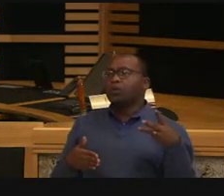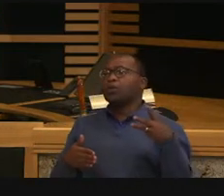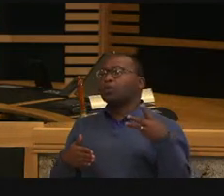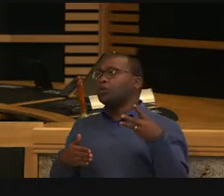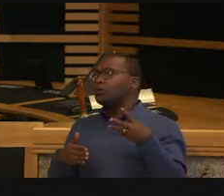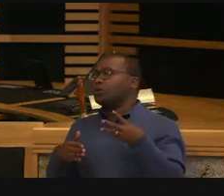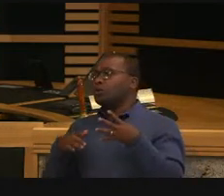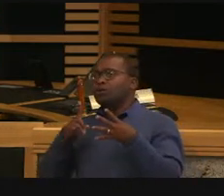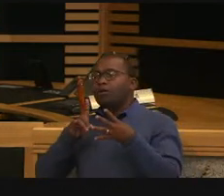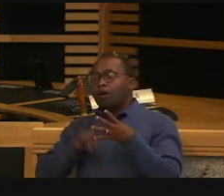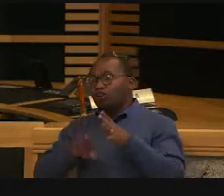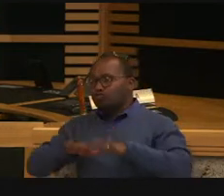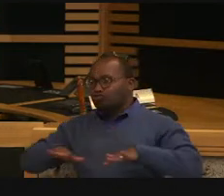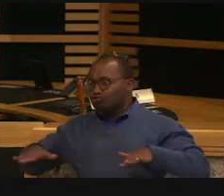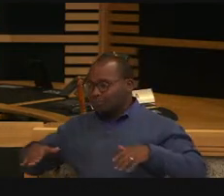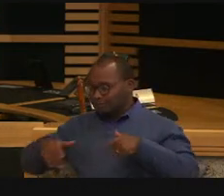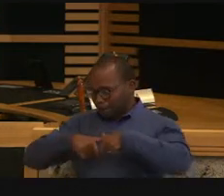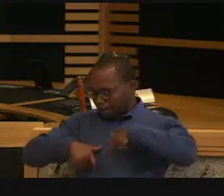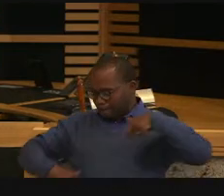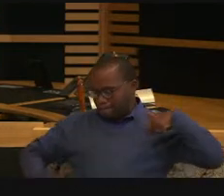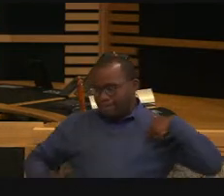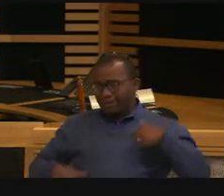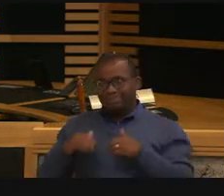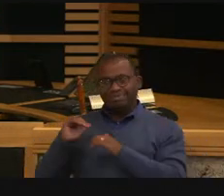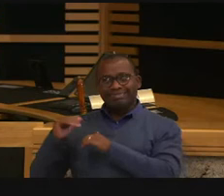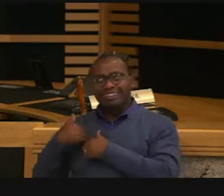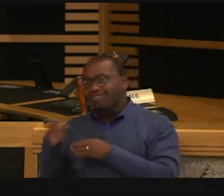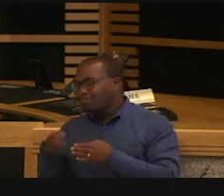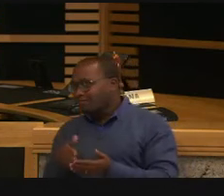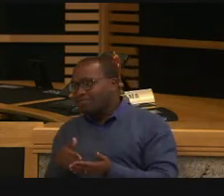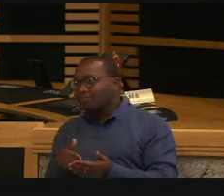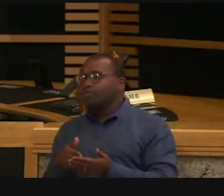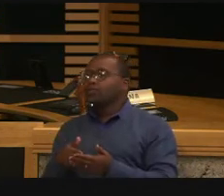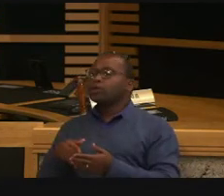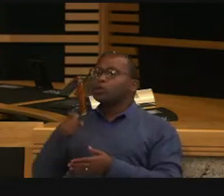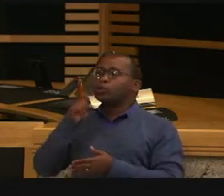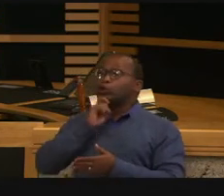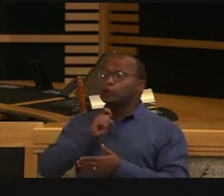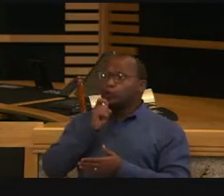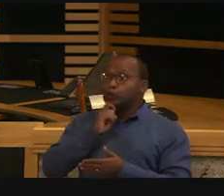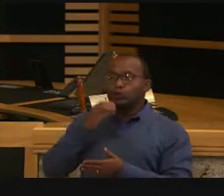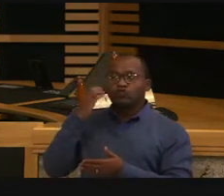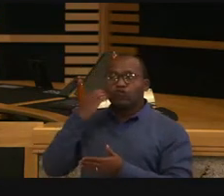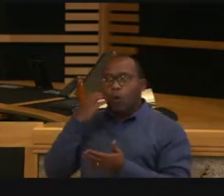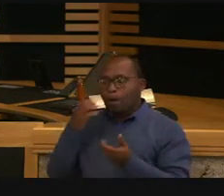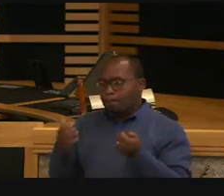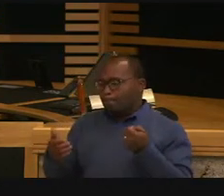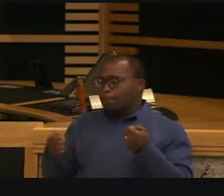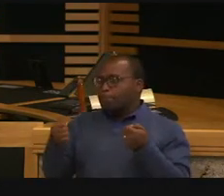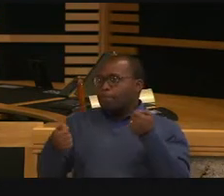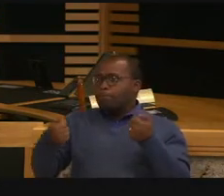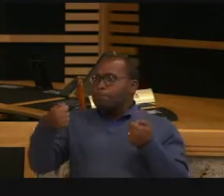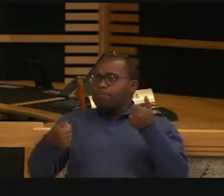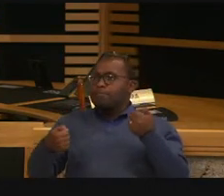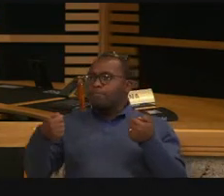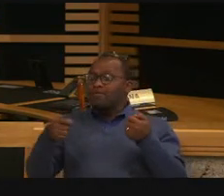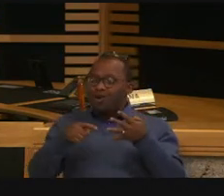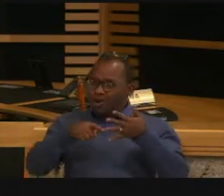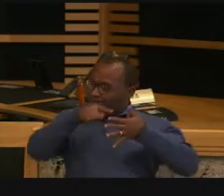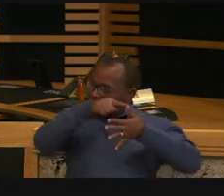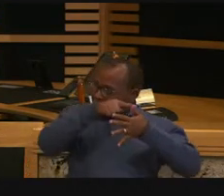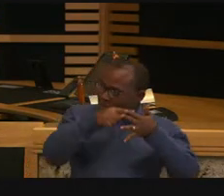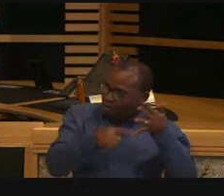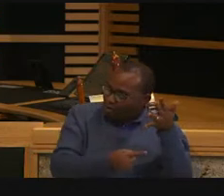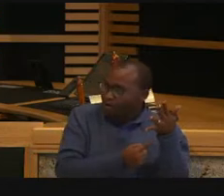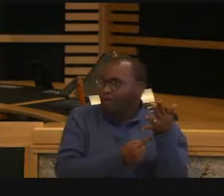child restraints, drunk driving, and using mobile phones while driving. Are we not all sometimes guilty of